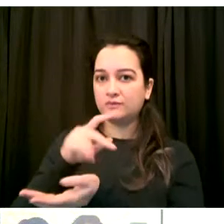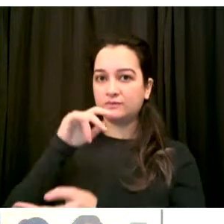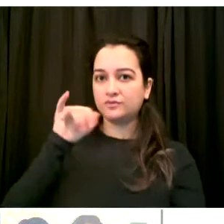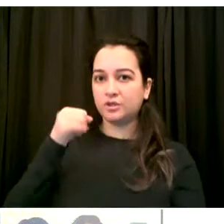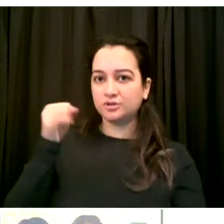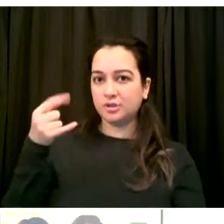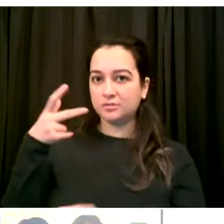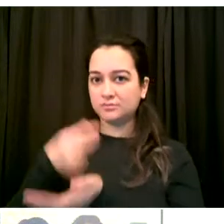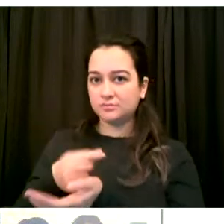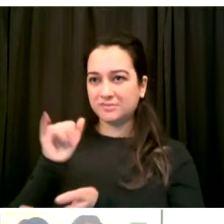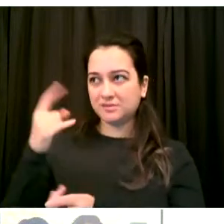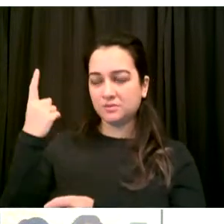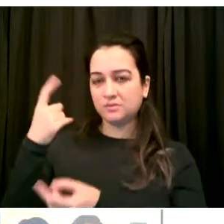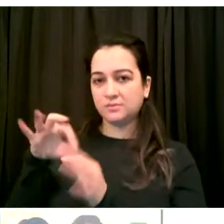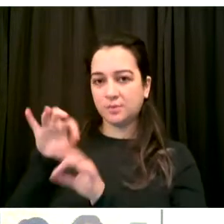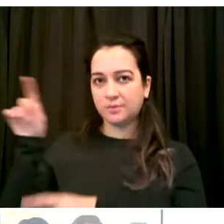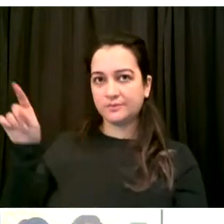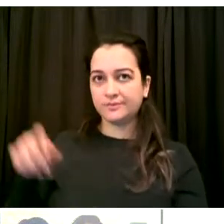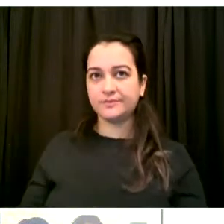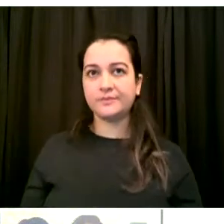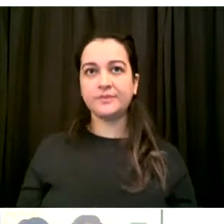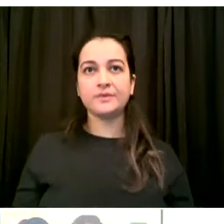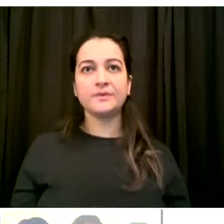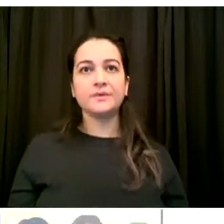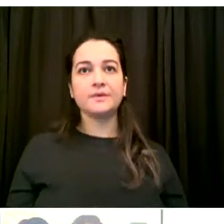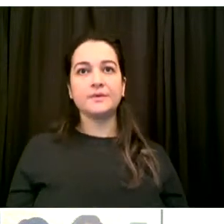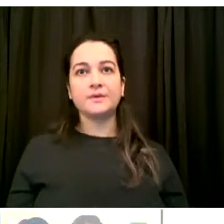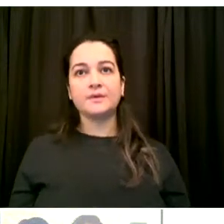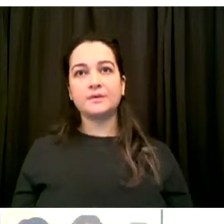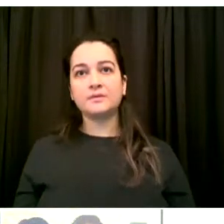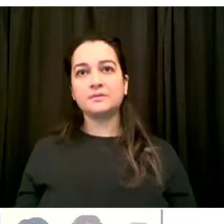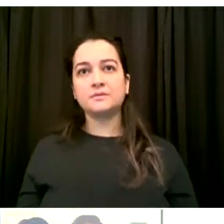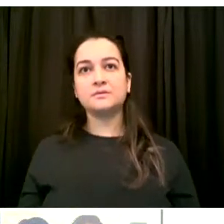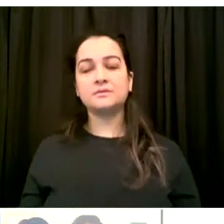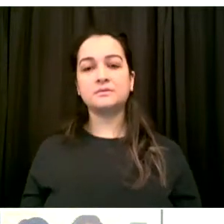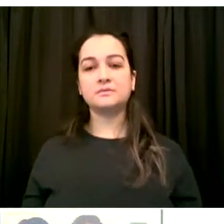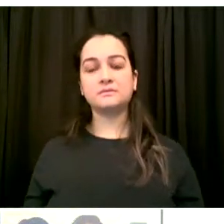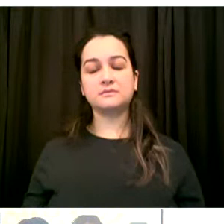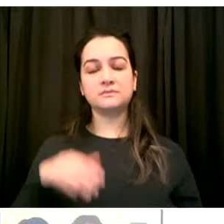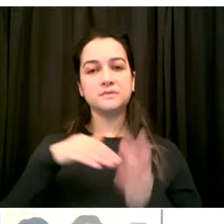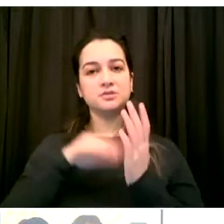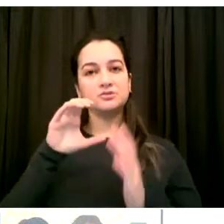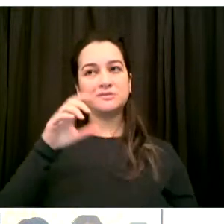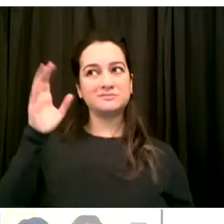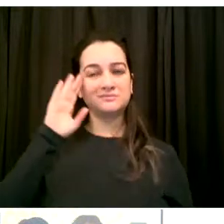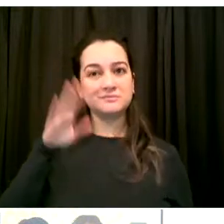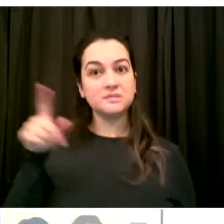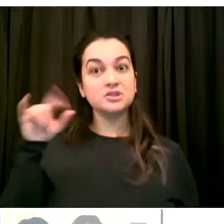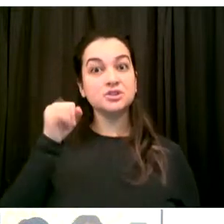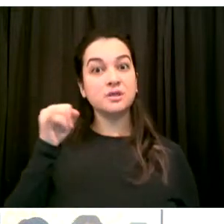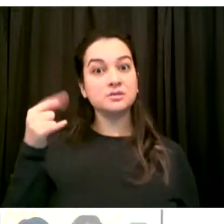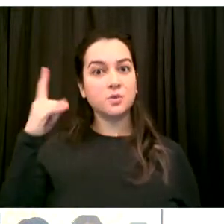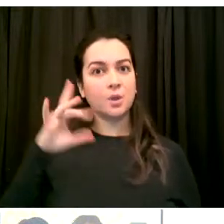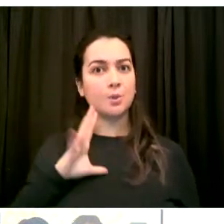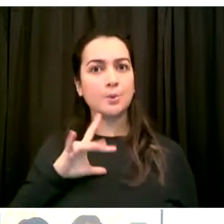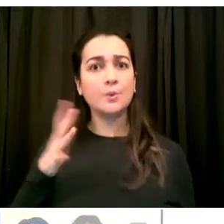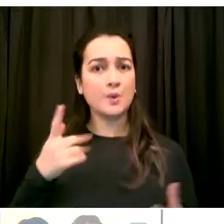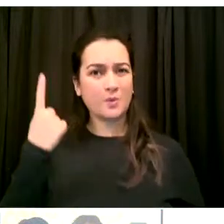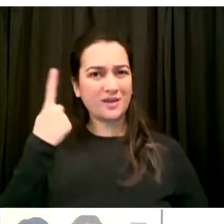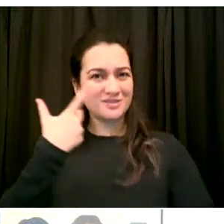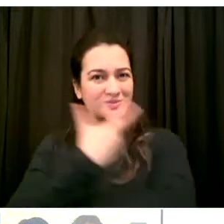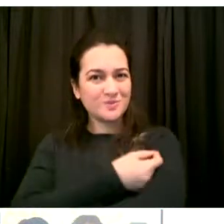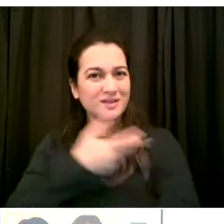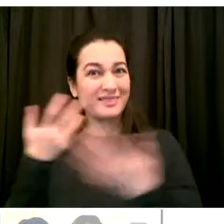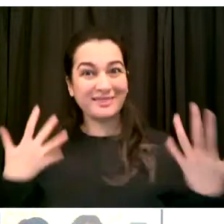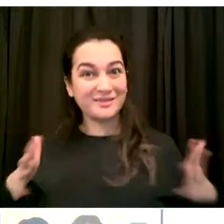from vaccination as well. We've been working with a number of different agencies and clinicians who have